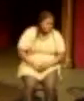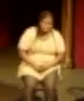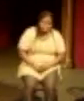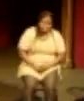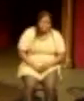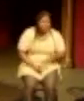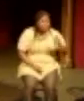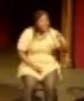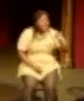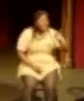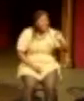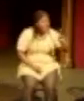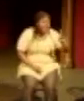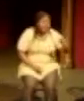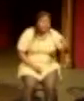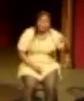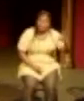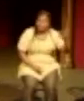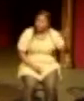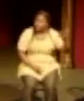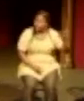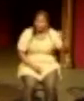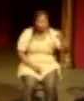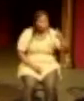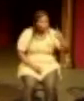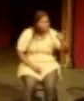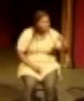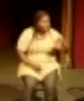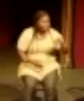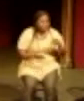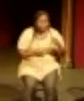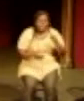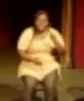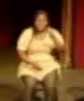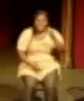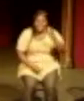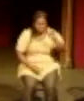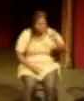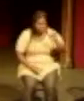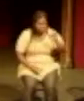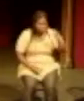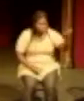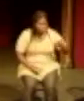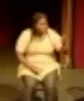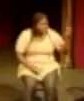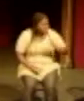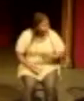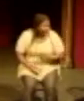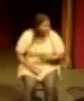Nick, Courtney. We even brought Steve Lamar back, blew the cobwebs off of him and